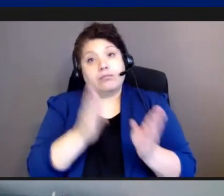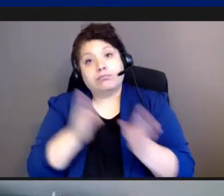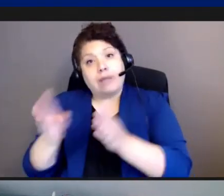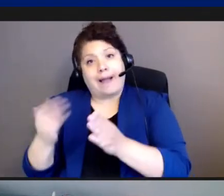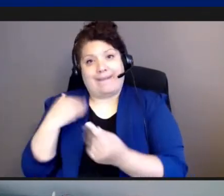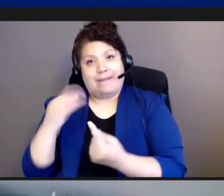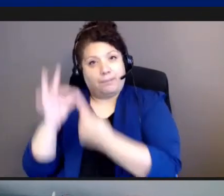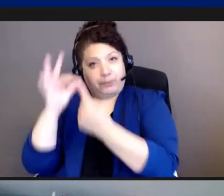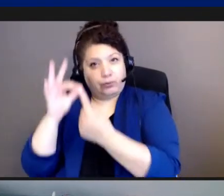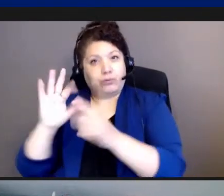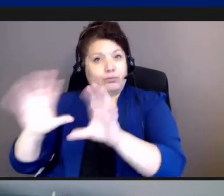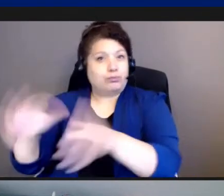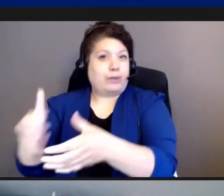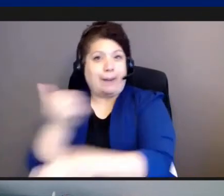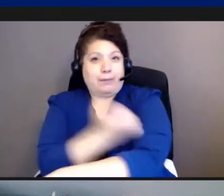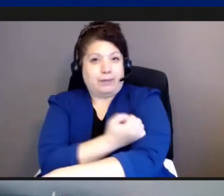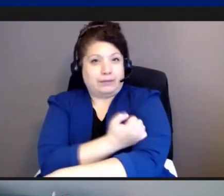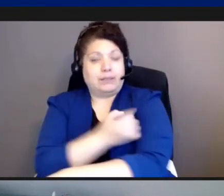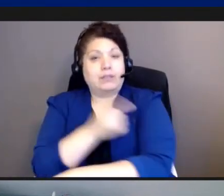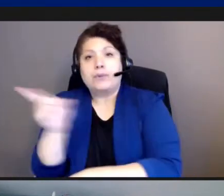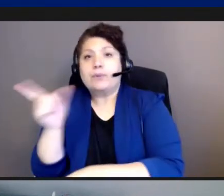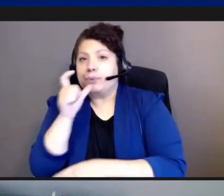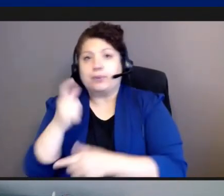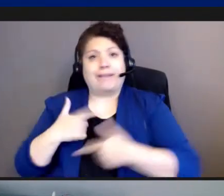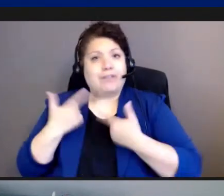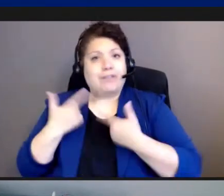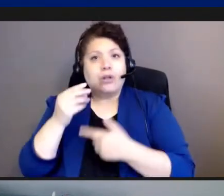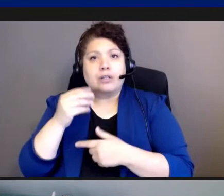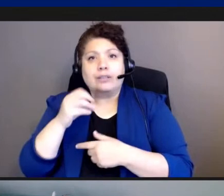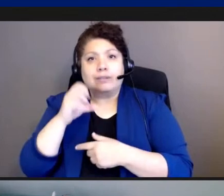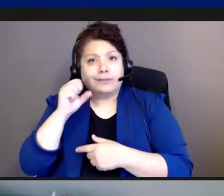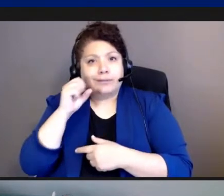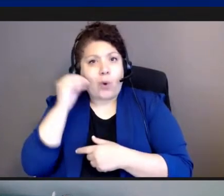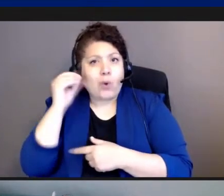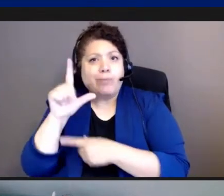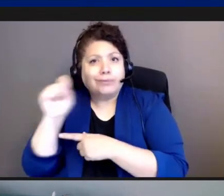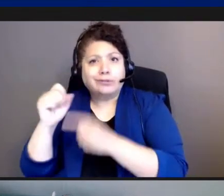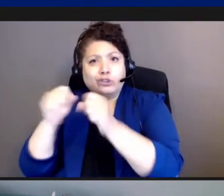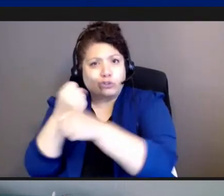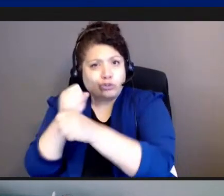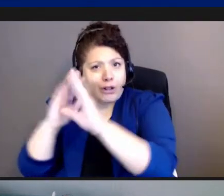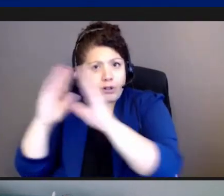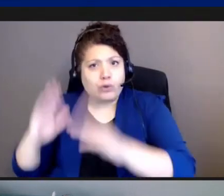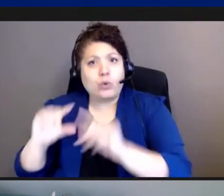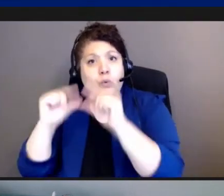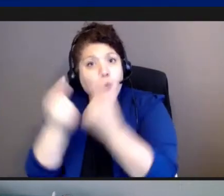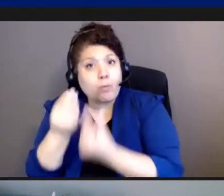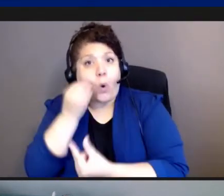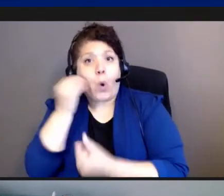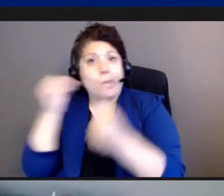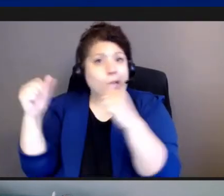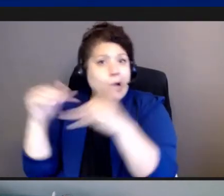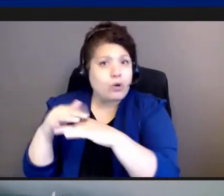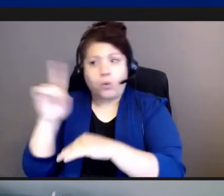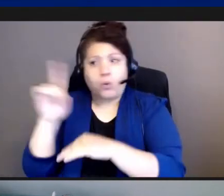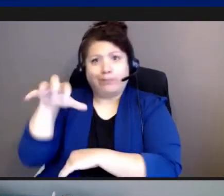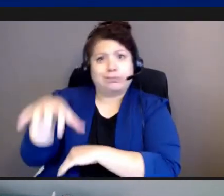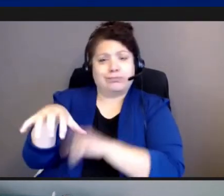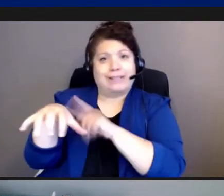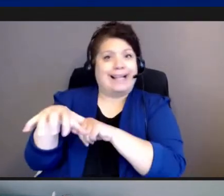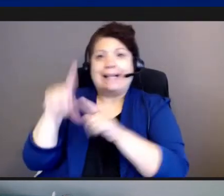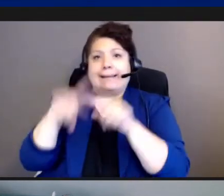for populations facing greater barriers in shelters, group homes, and other congregate settings where residents are not able to access the universal